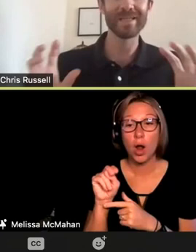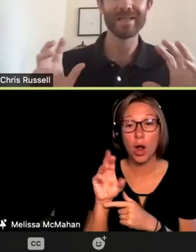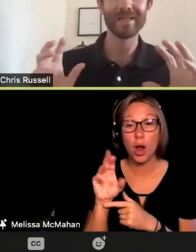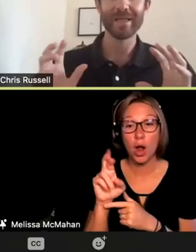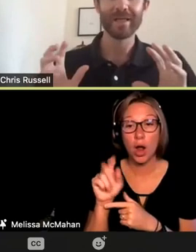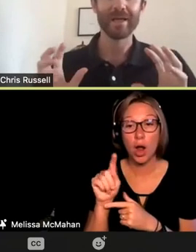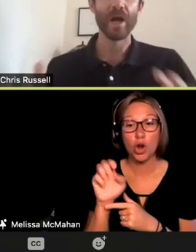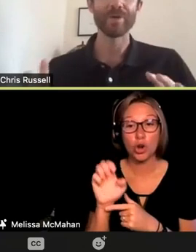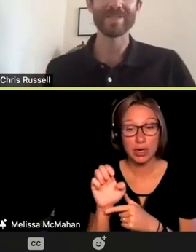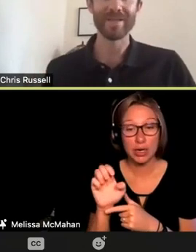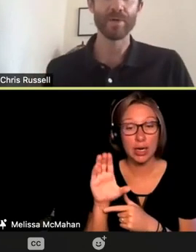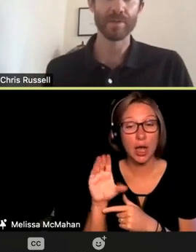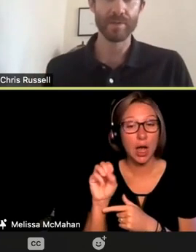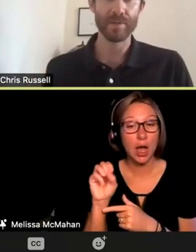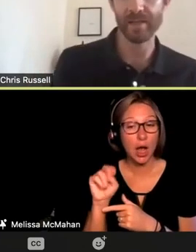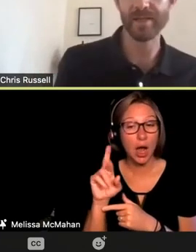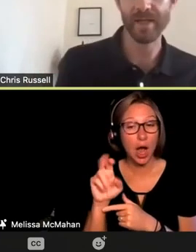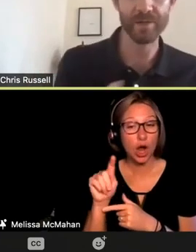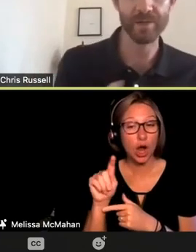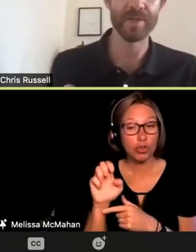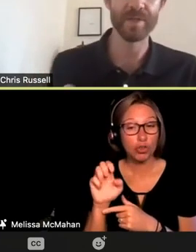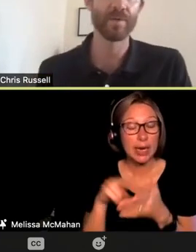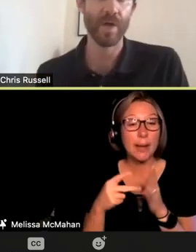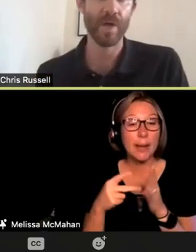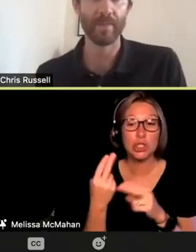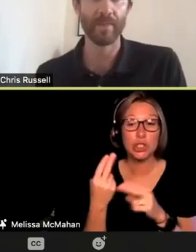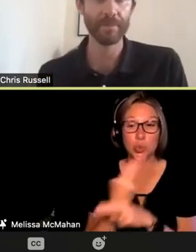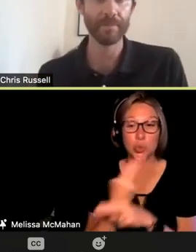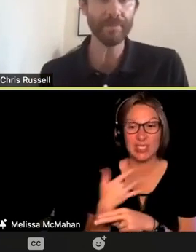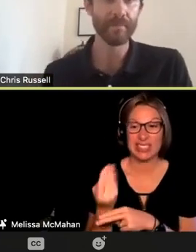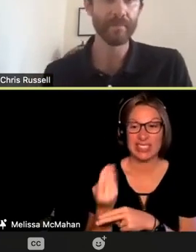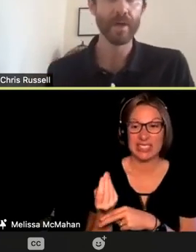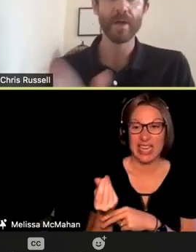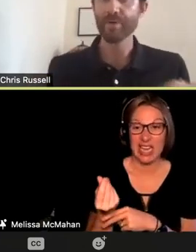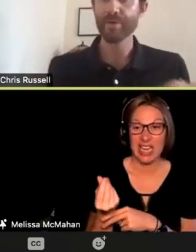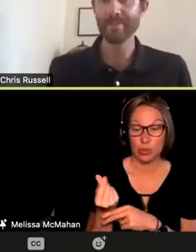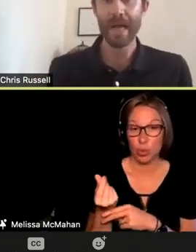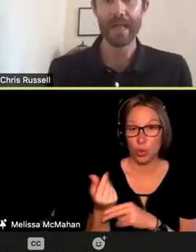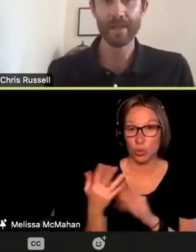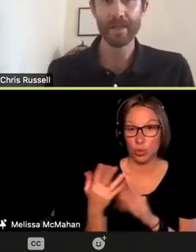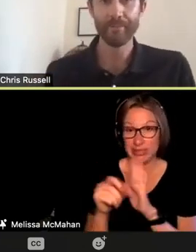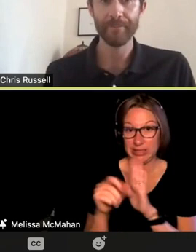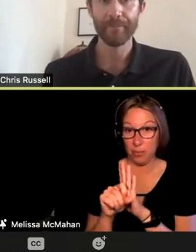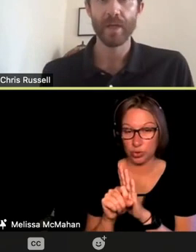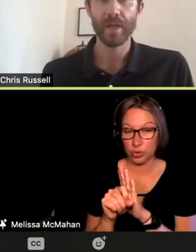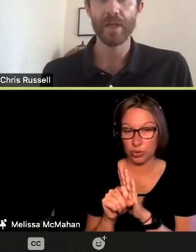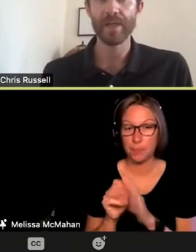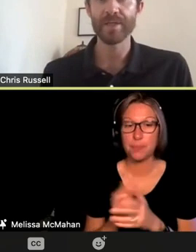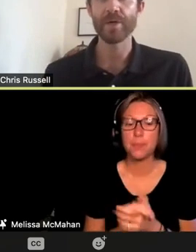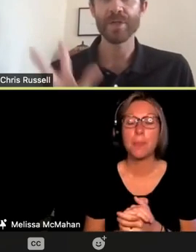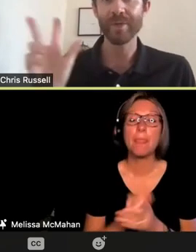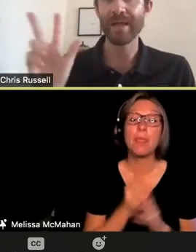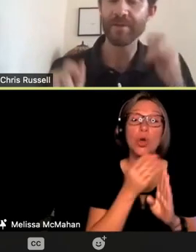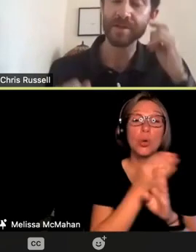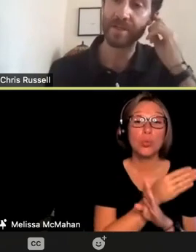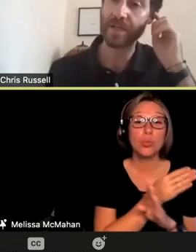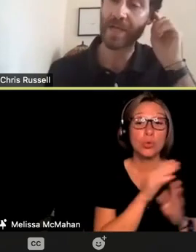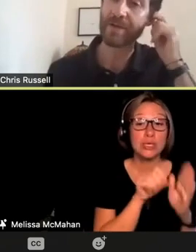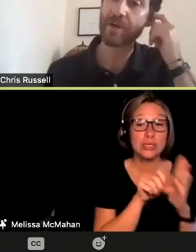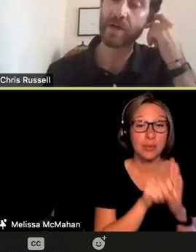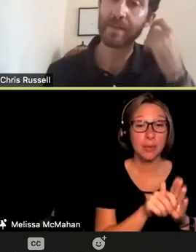of using concrete symbols, like the tangible symbols we've talked about. Pre-symbolic is those